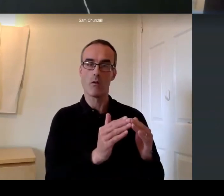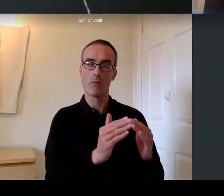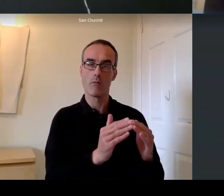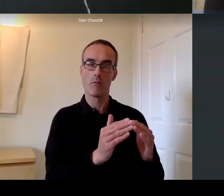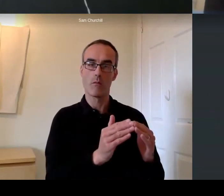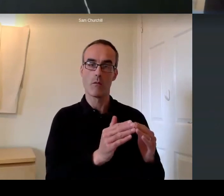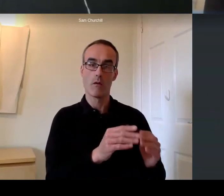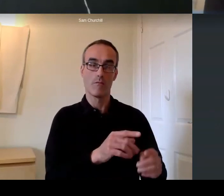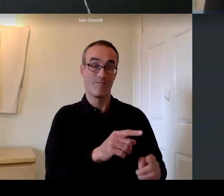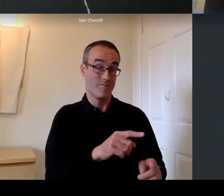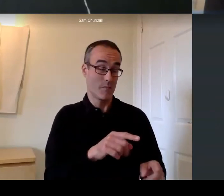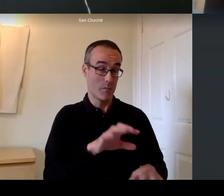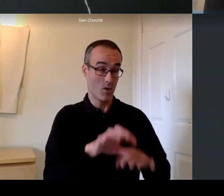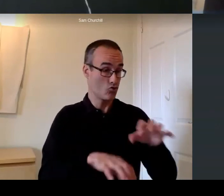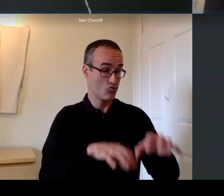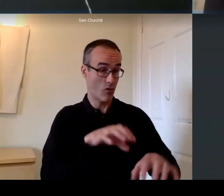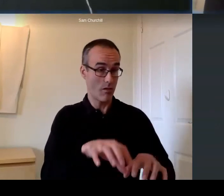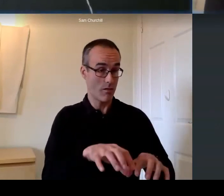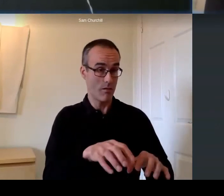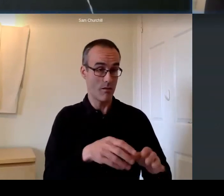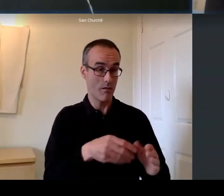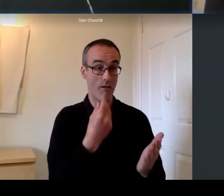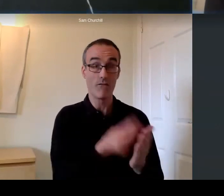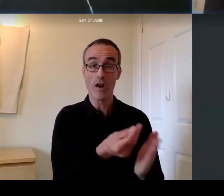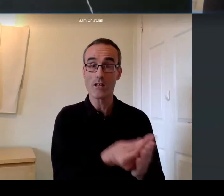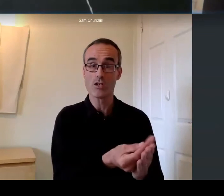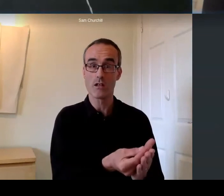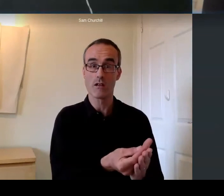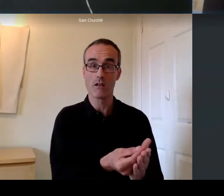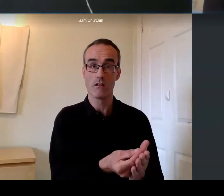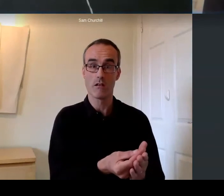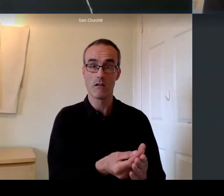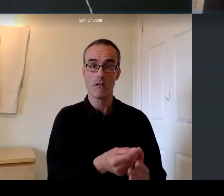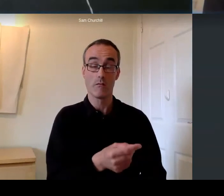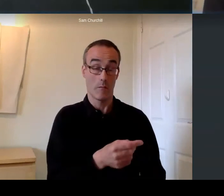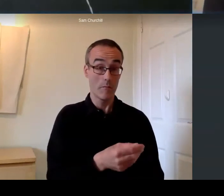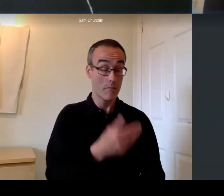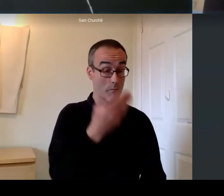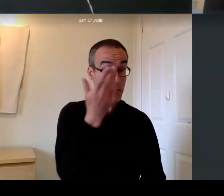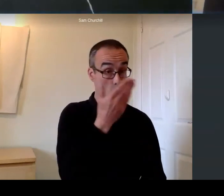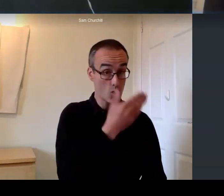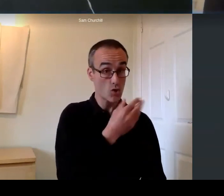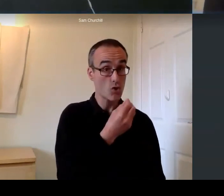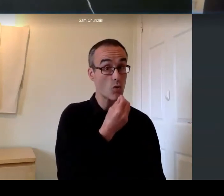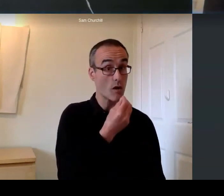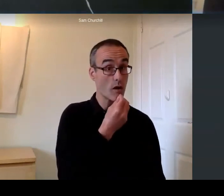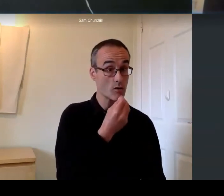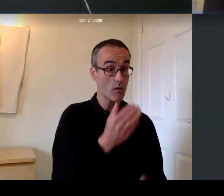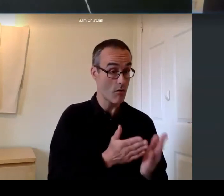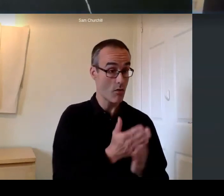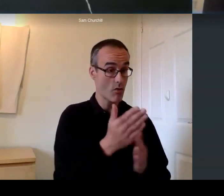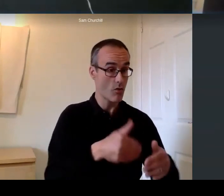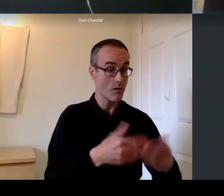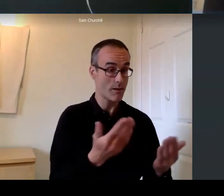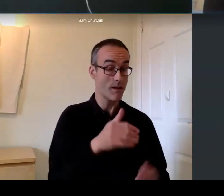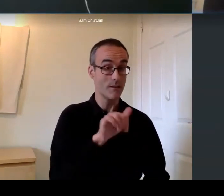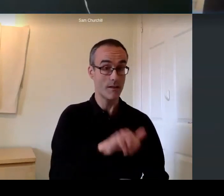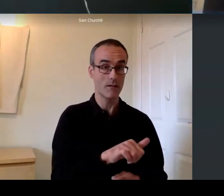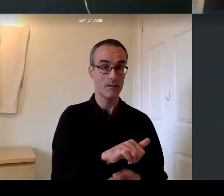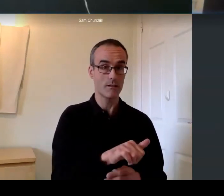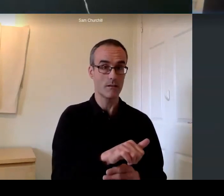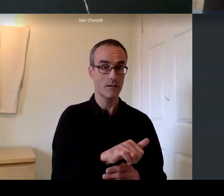of financially, you know, even just getting a meal, you know, they'd get a school meal, you know, school lunch in the daytime. And that was quite